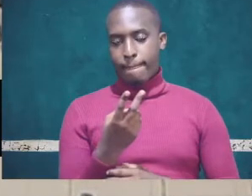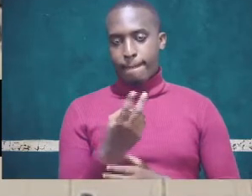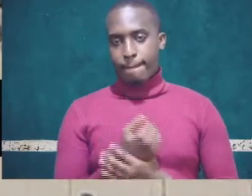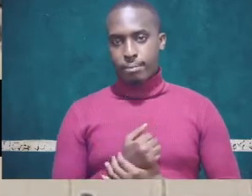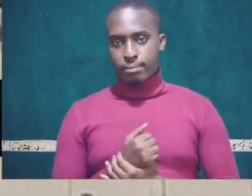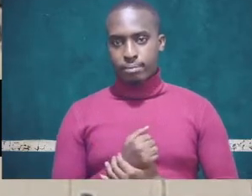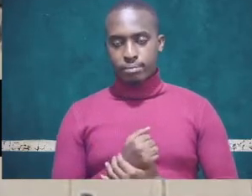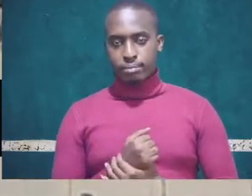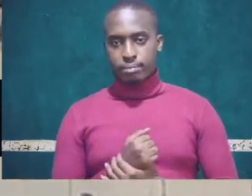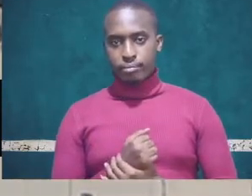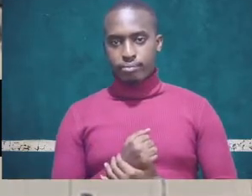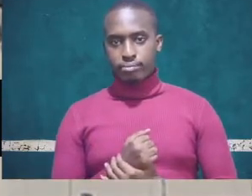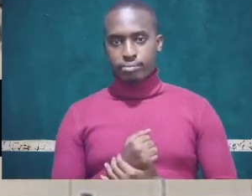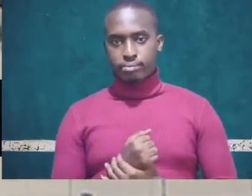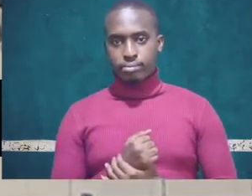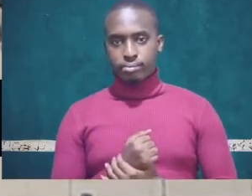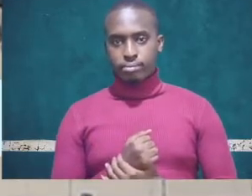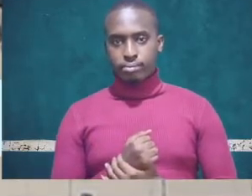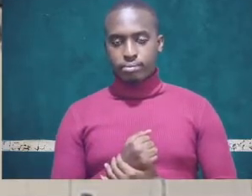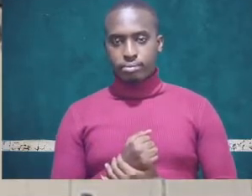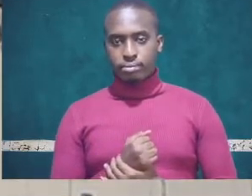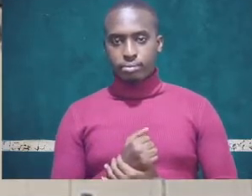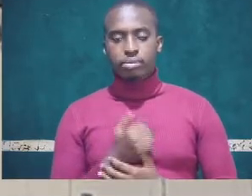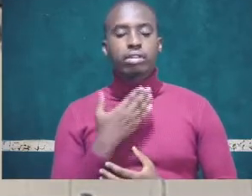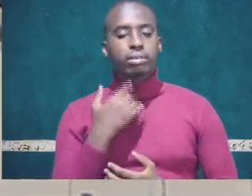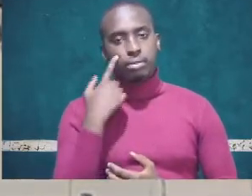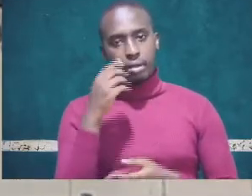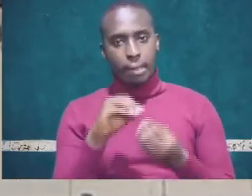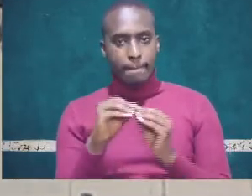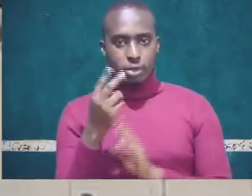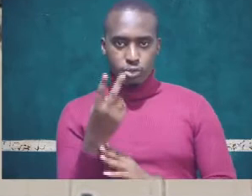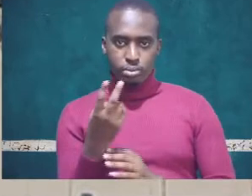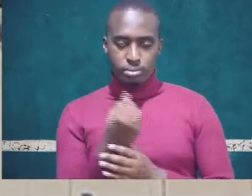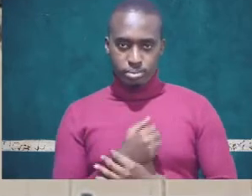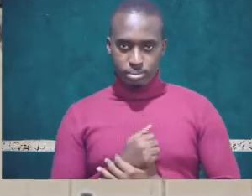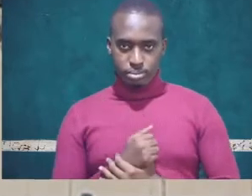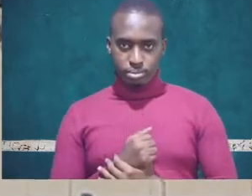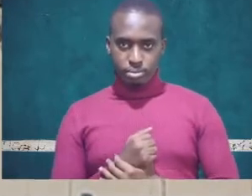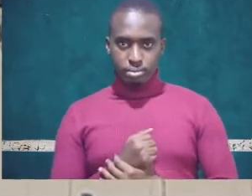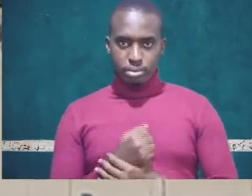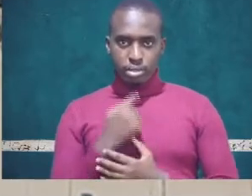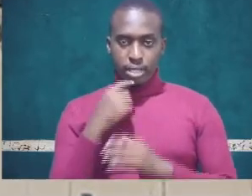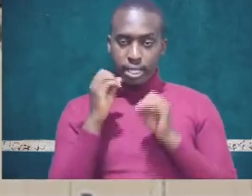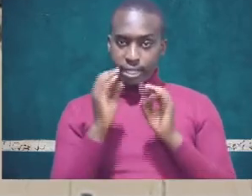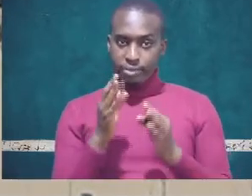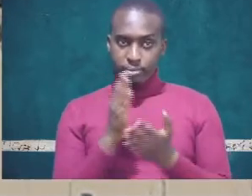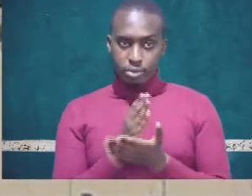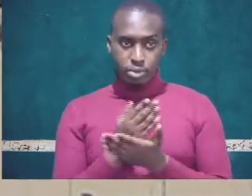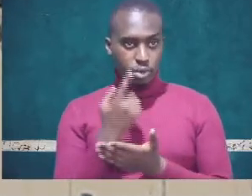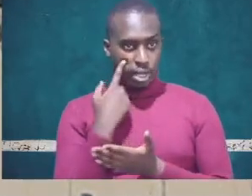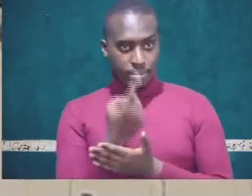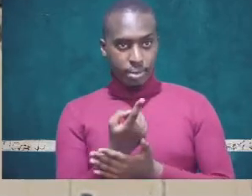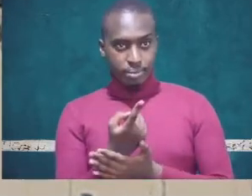2. I want you to analyze our schedule number 2. So if you can